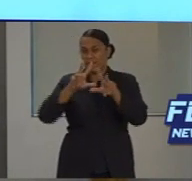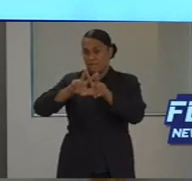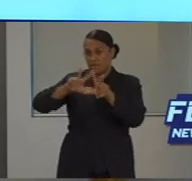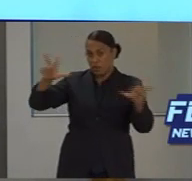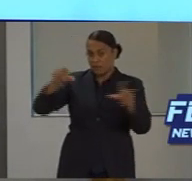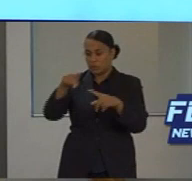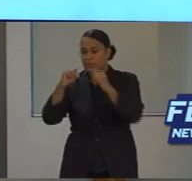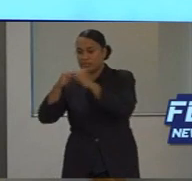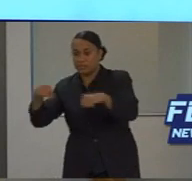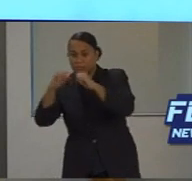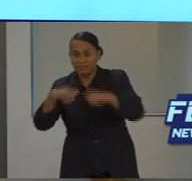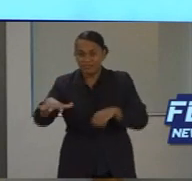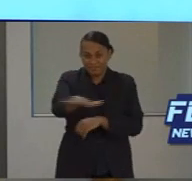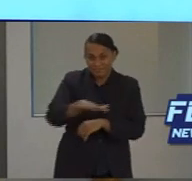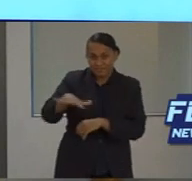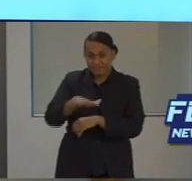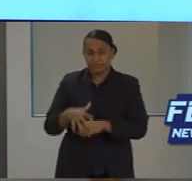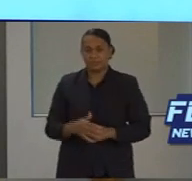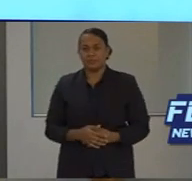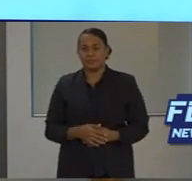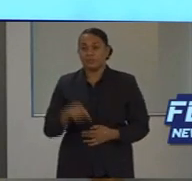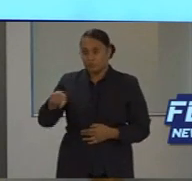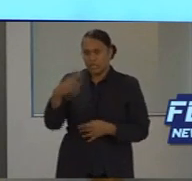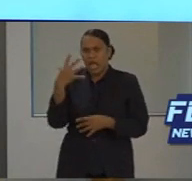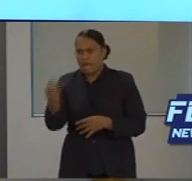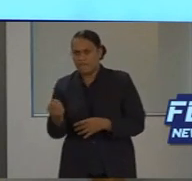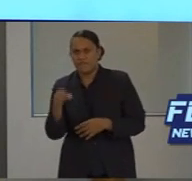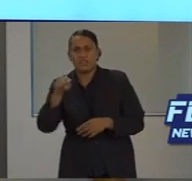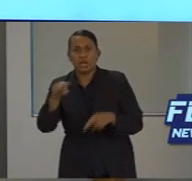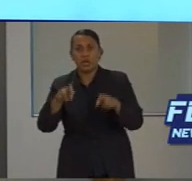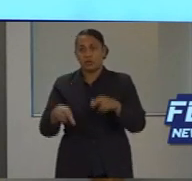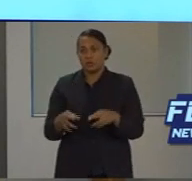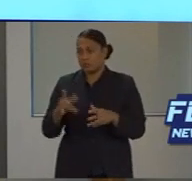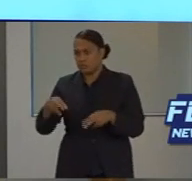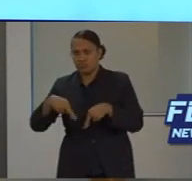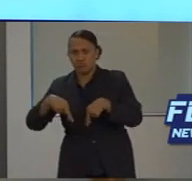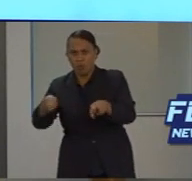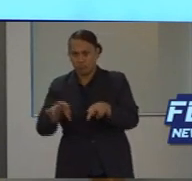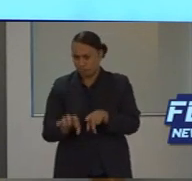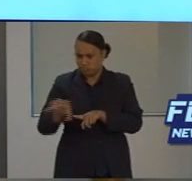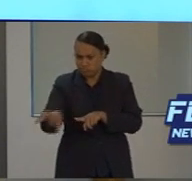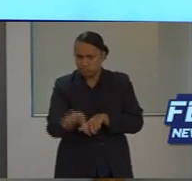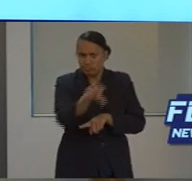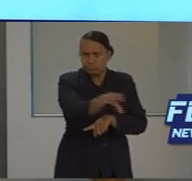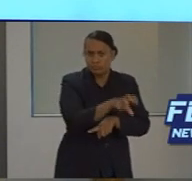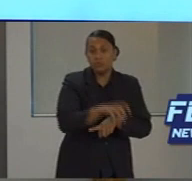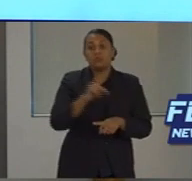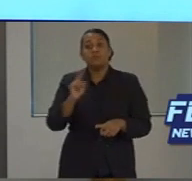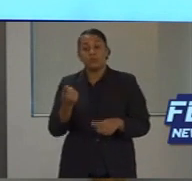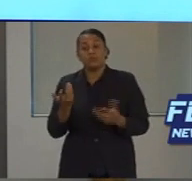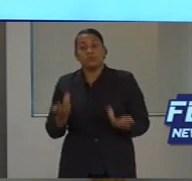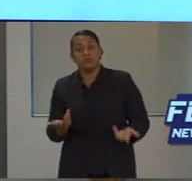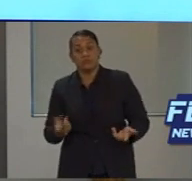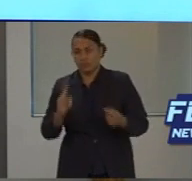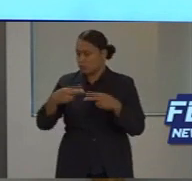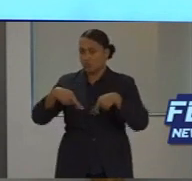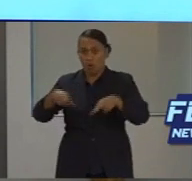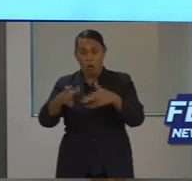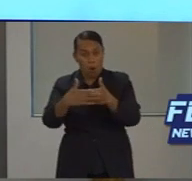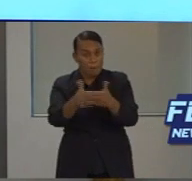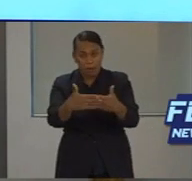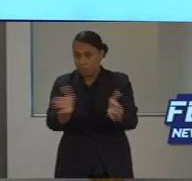rise along a stretch of vital highway, which vehicles will still be allowed to traverse